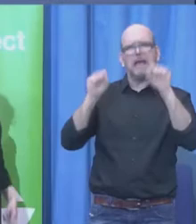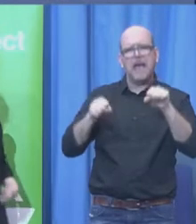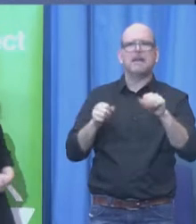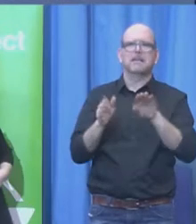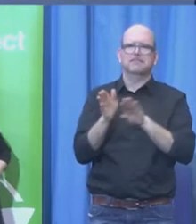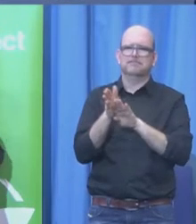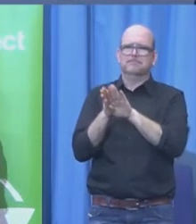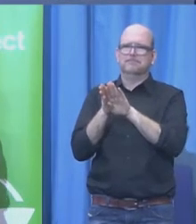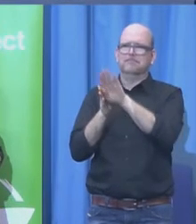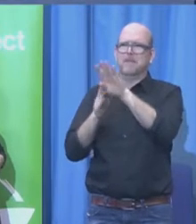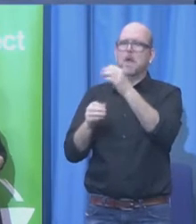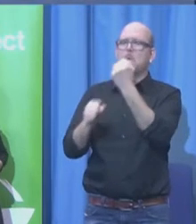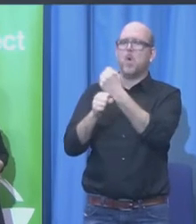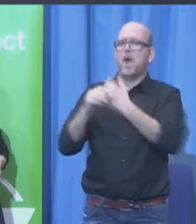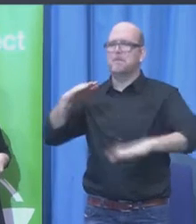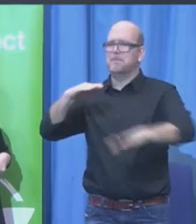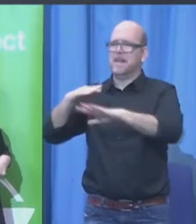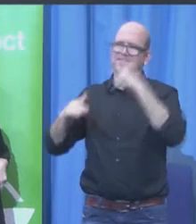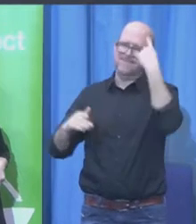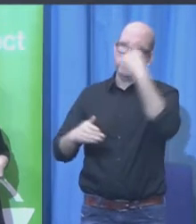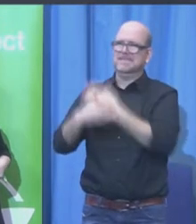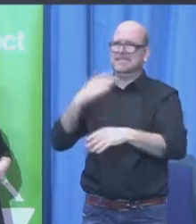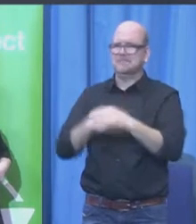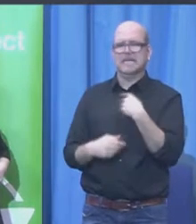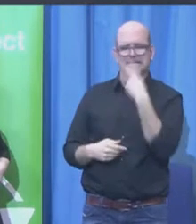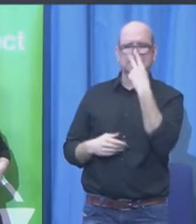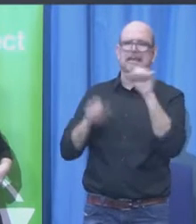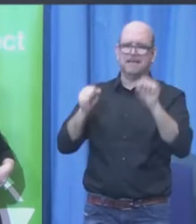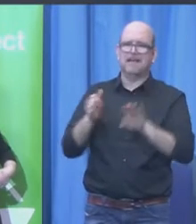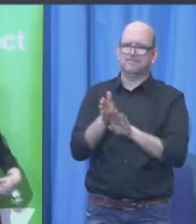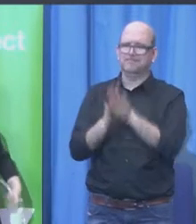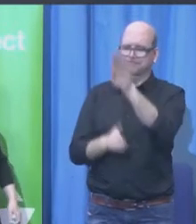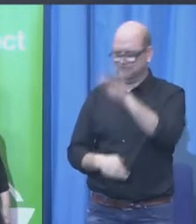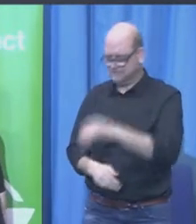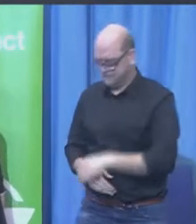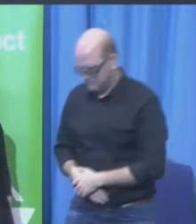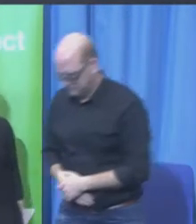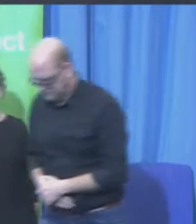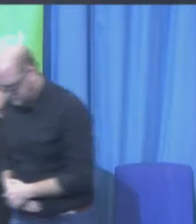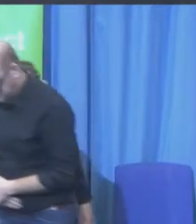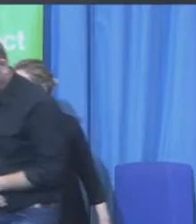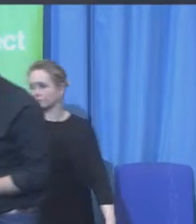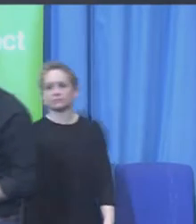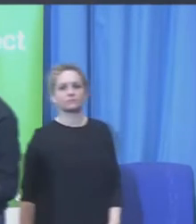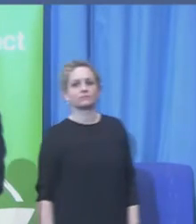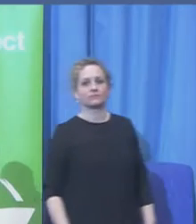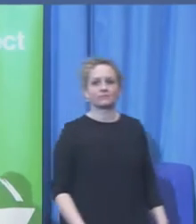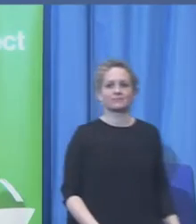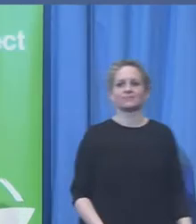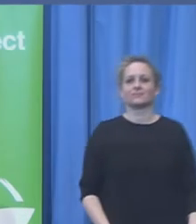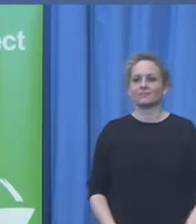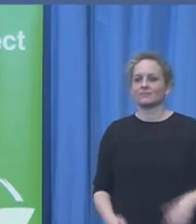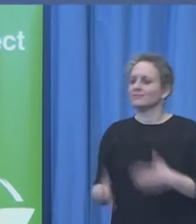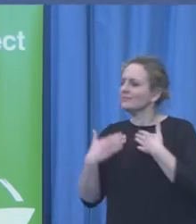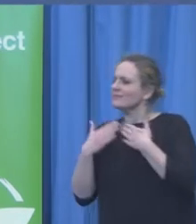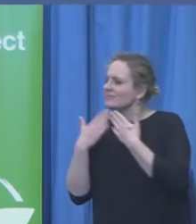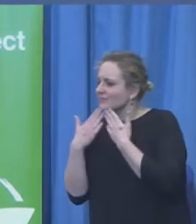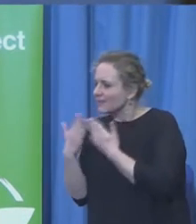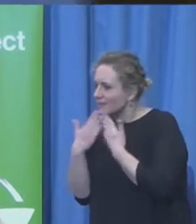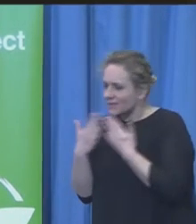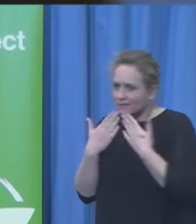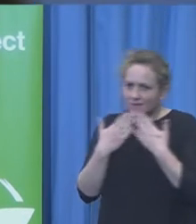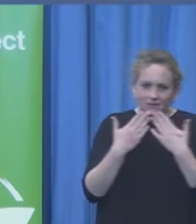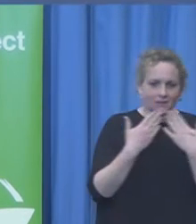Thank you very much, Immaculada. So we have learned now about the European level. So I want now to ask